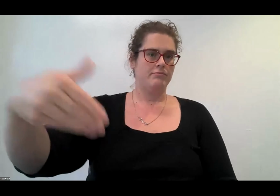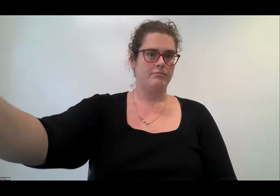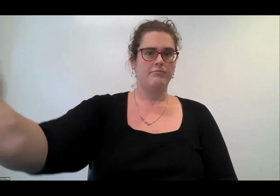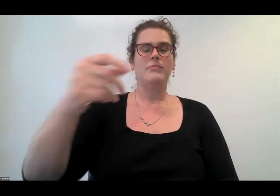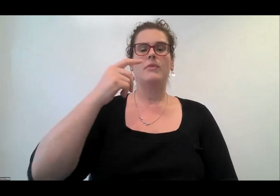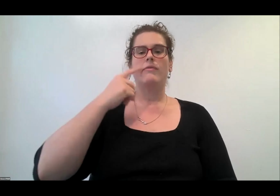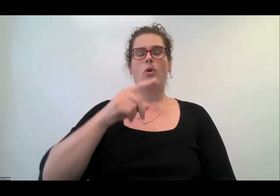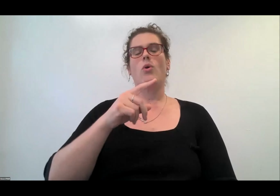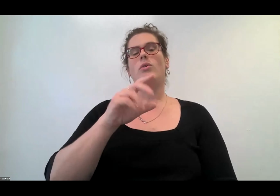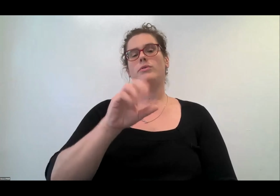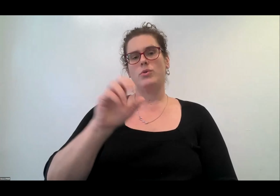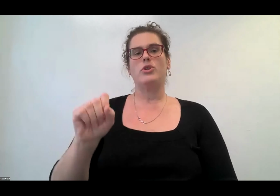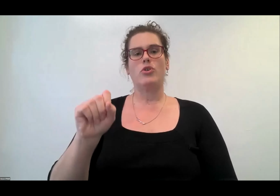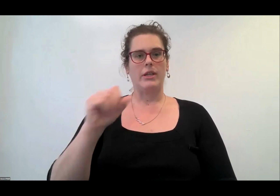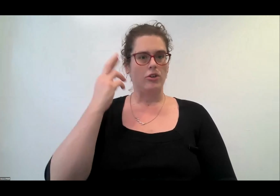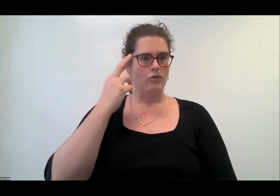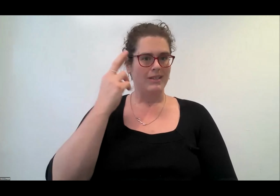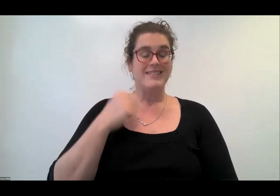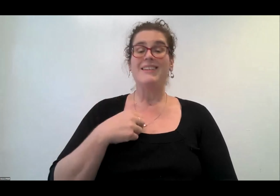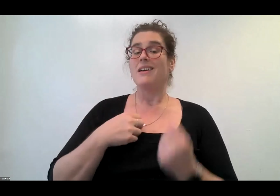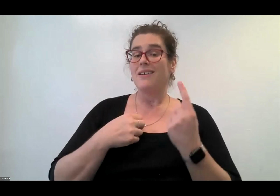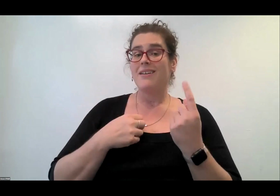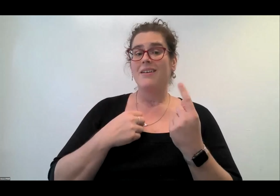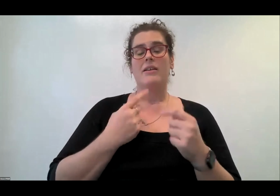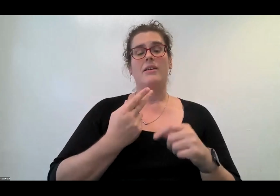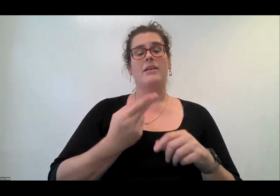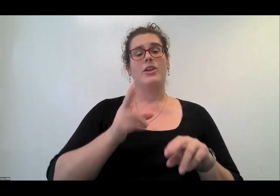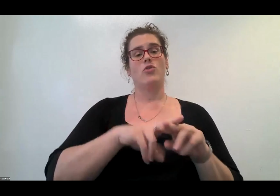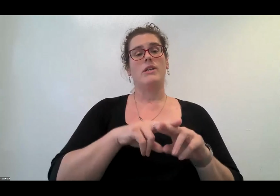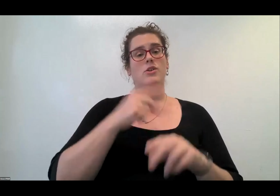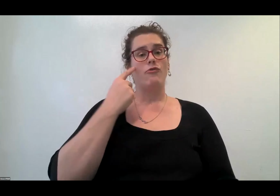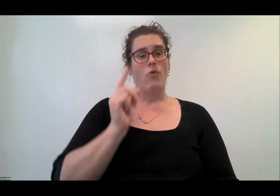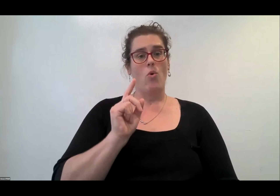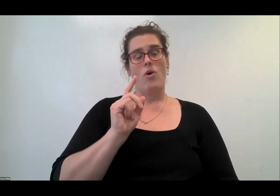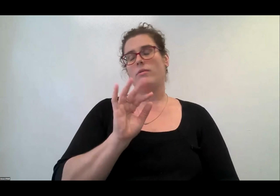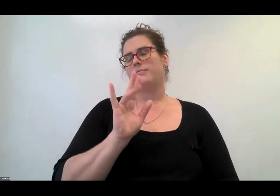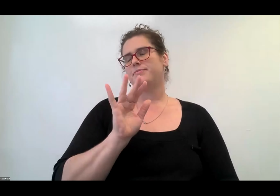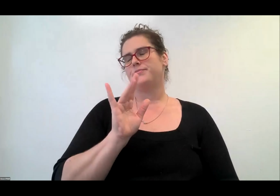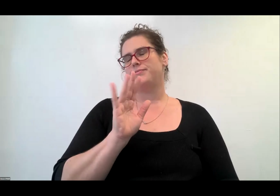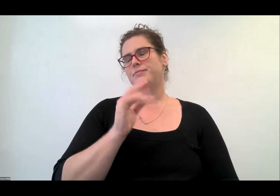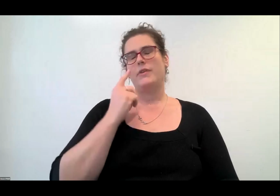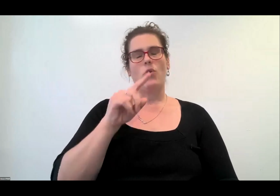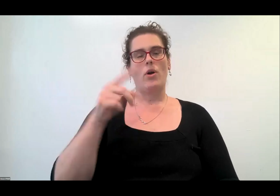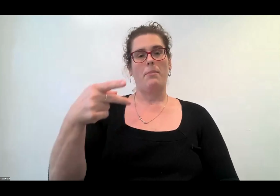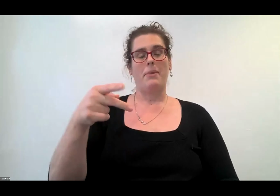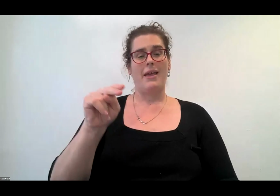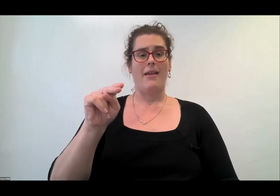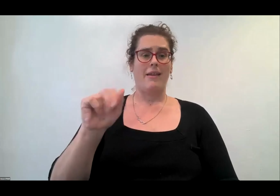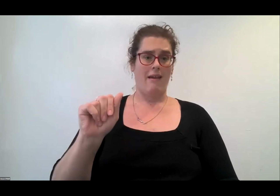for Social Security. The increase in the personal needs